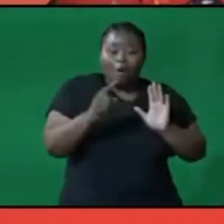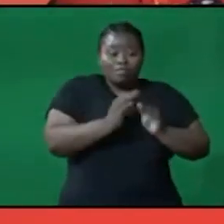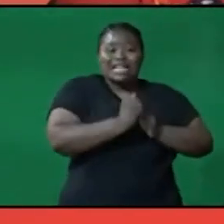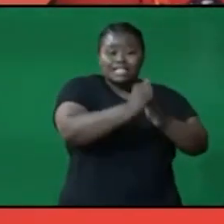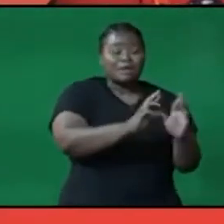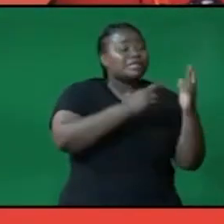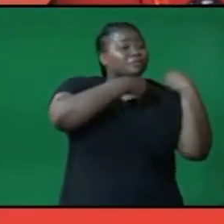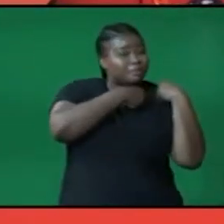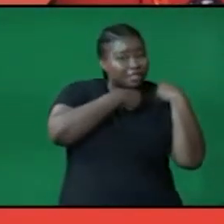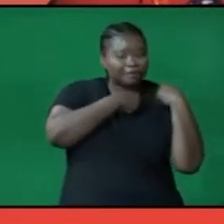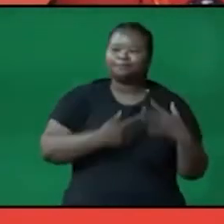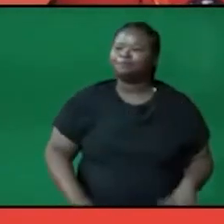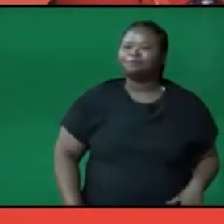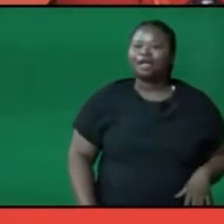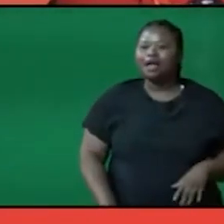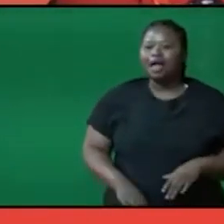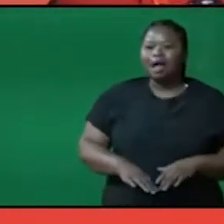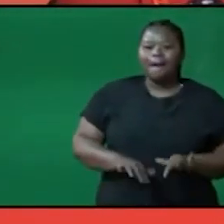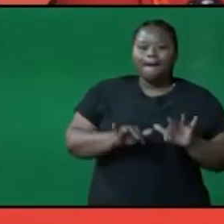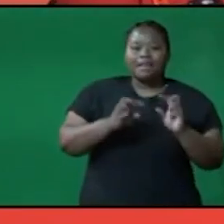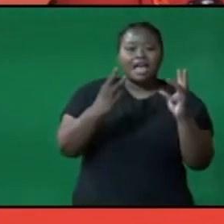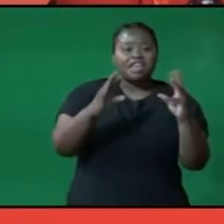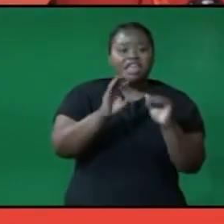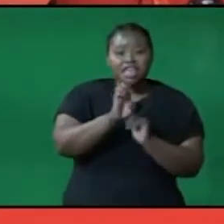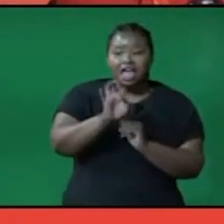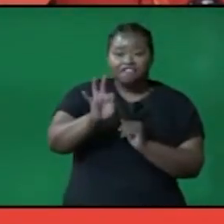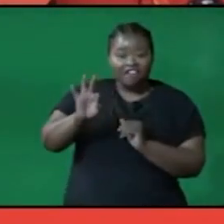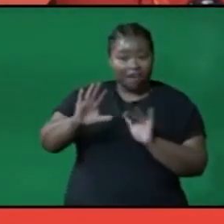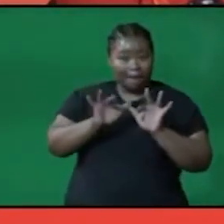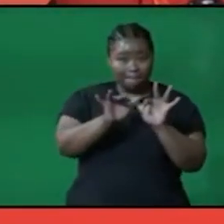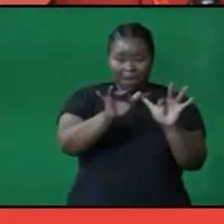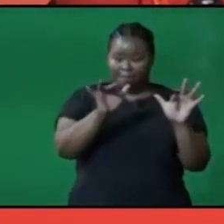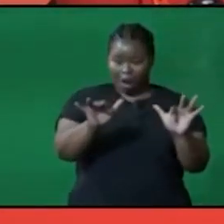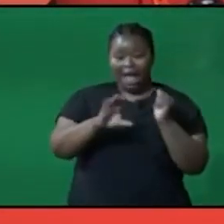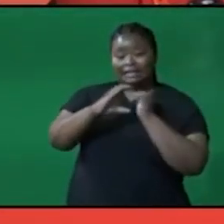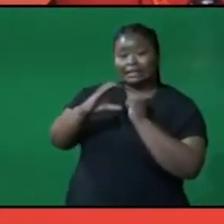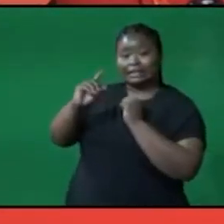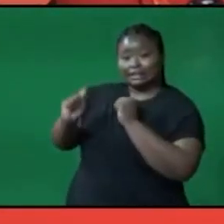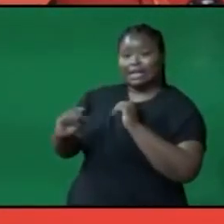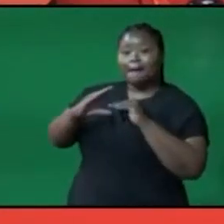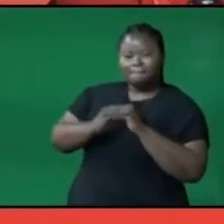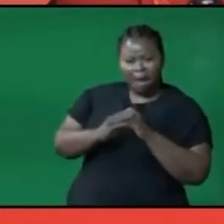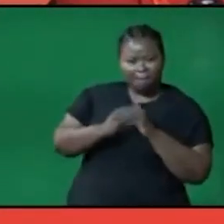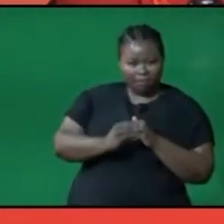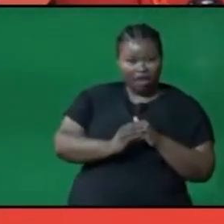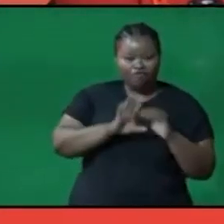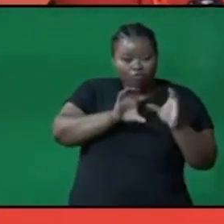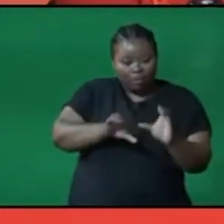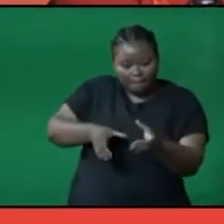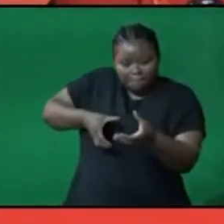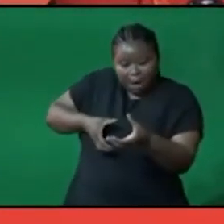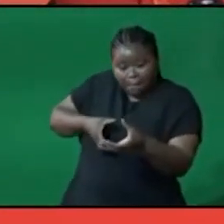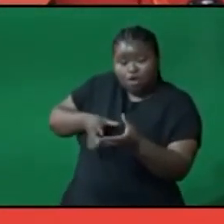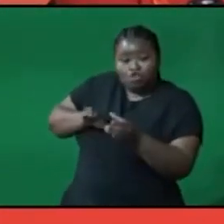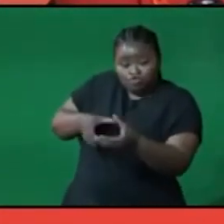responsibilities. Commissars and fighters, drawing from our organizational redesign document, I